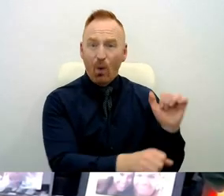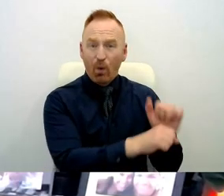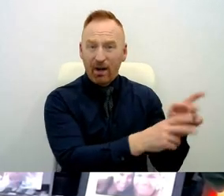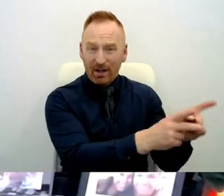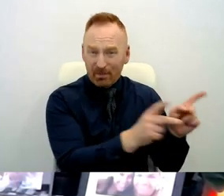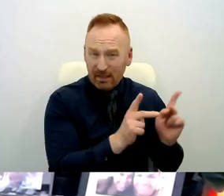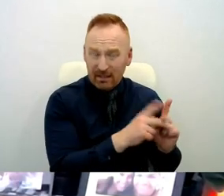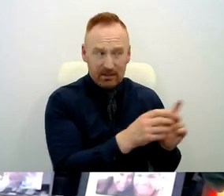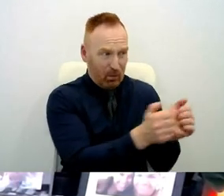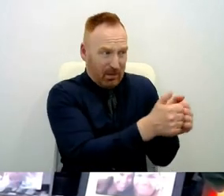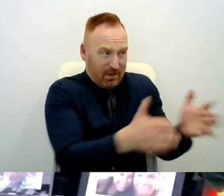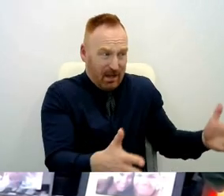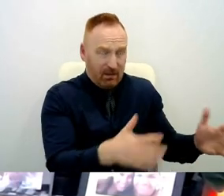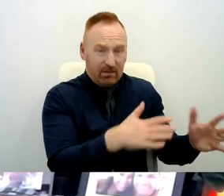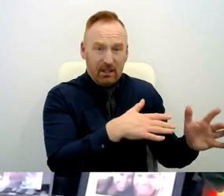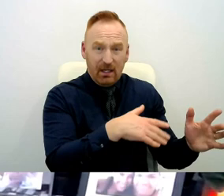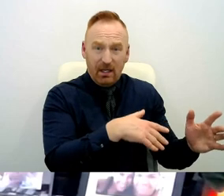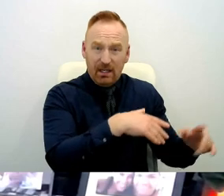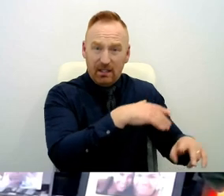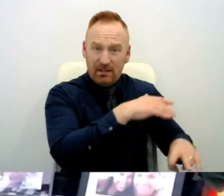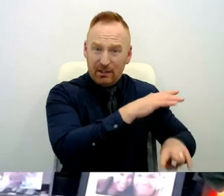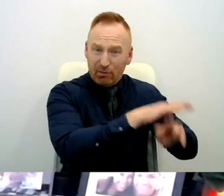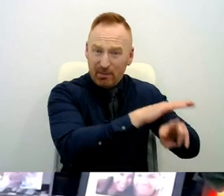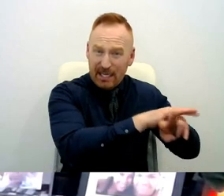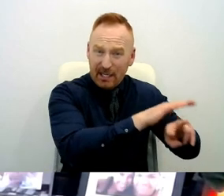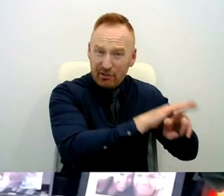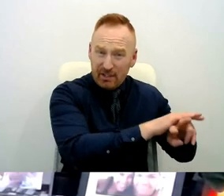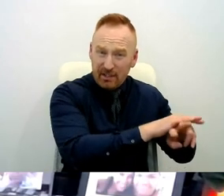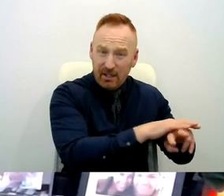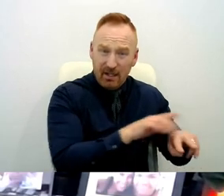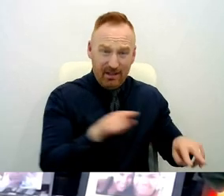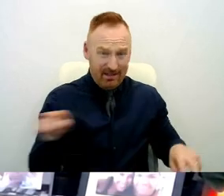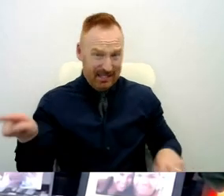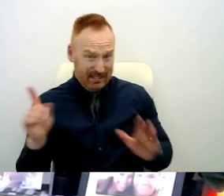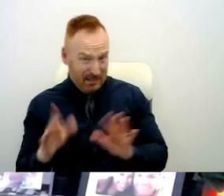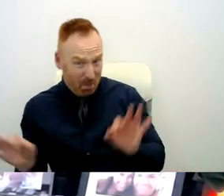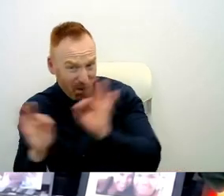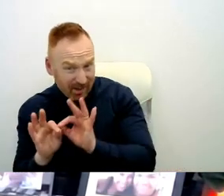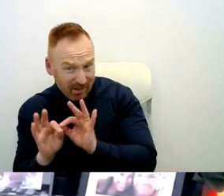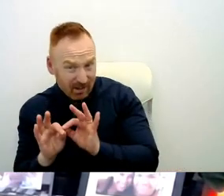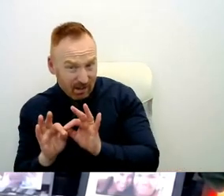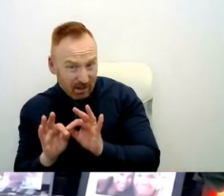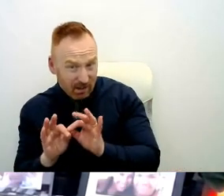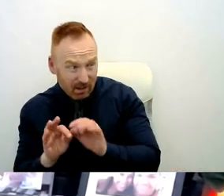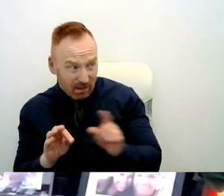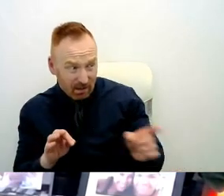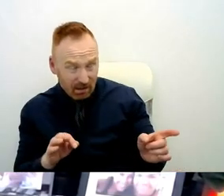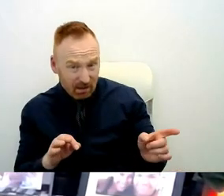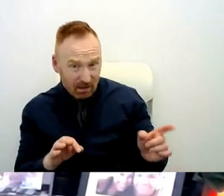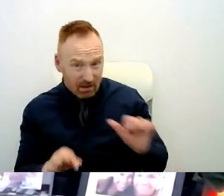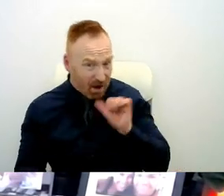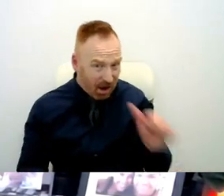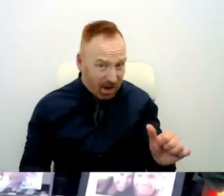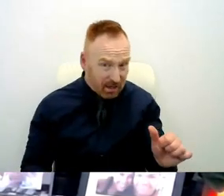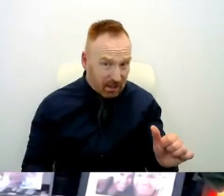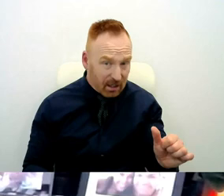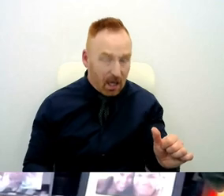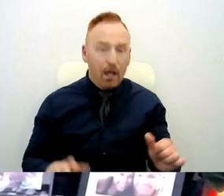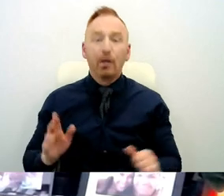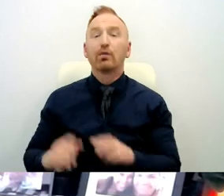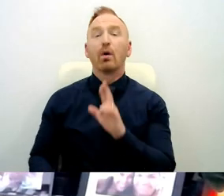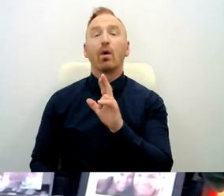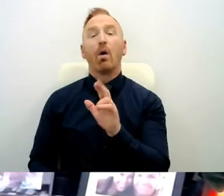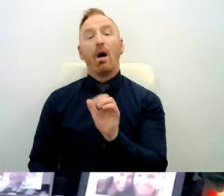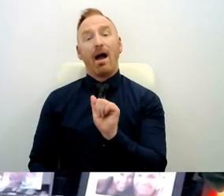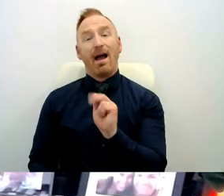in their workplaces without discrimination? So we have to accept that part of what the work of anti-racism is